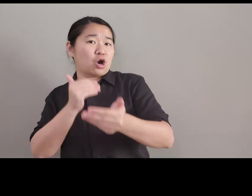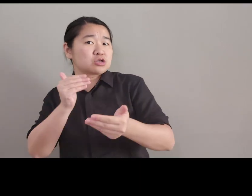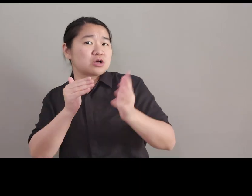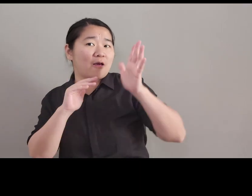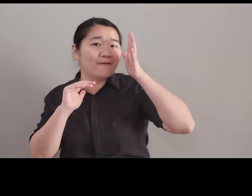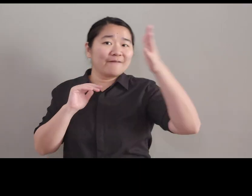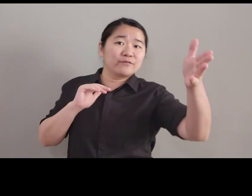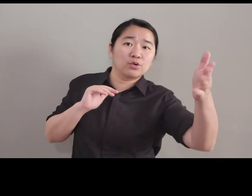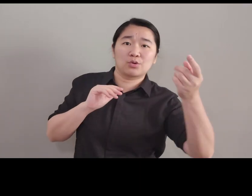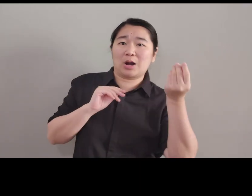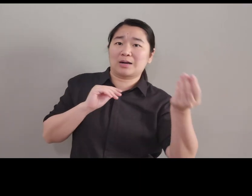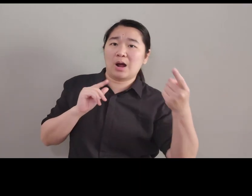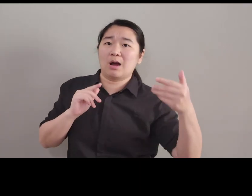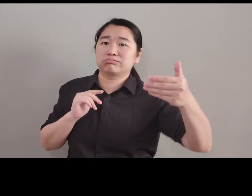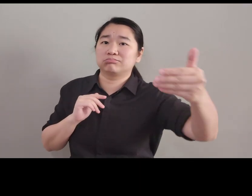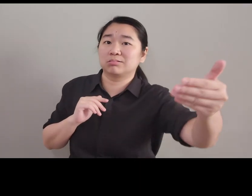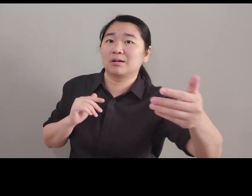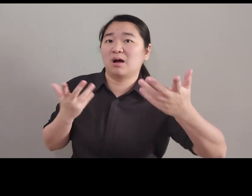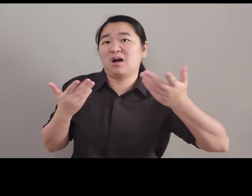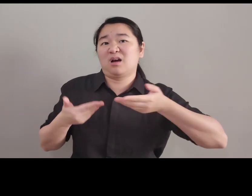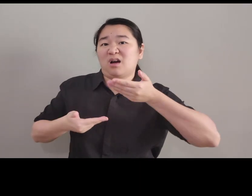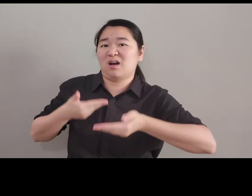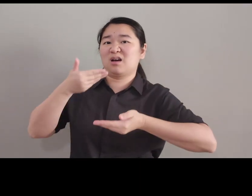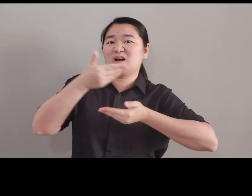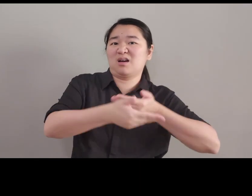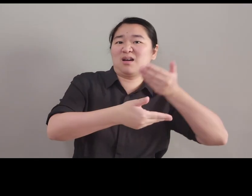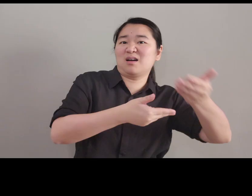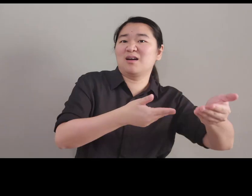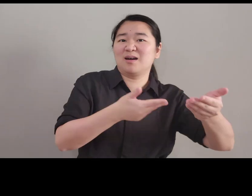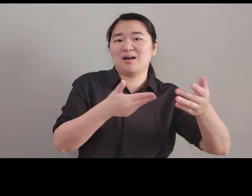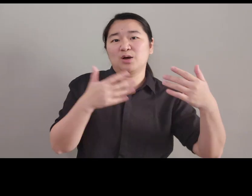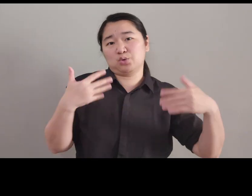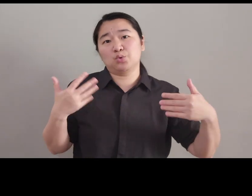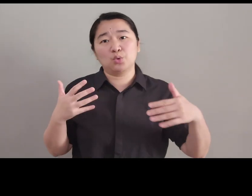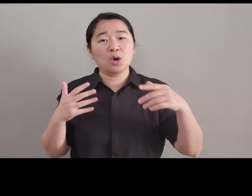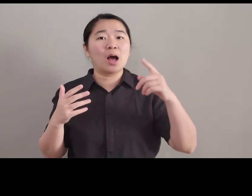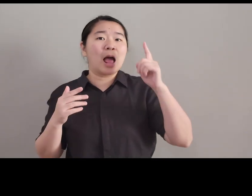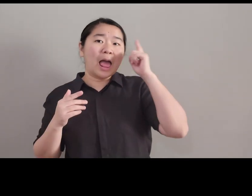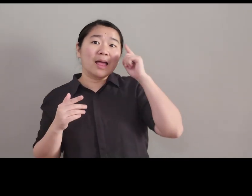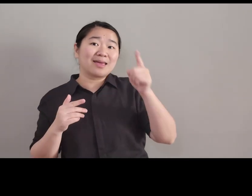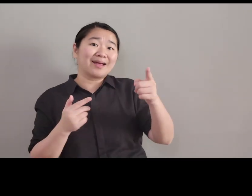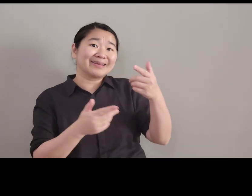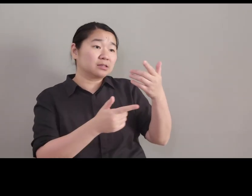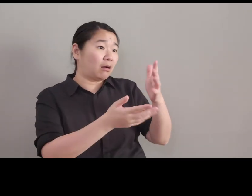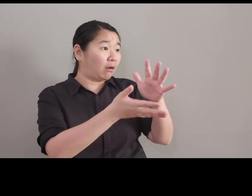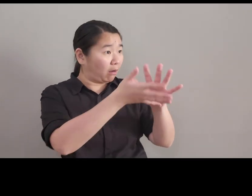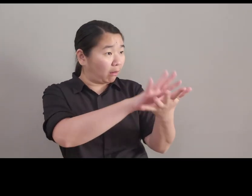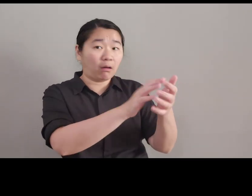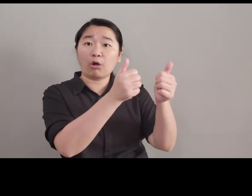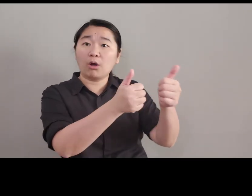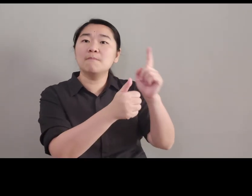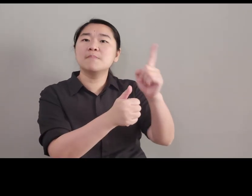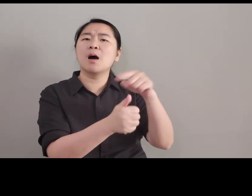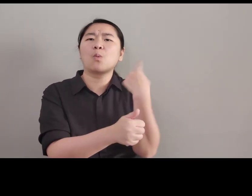on some of that generational vibe and bring that into the accessibility world while we work with government, while we work with legislation, while